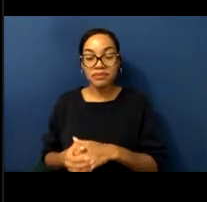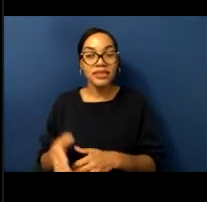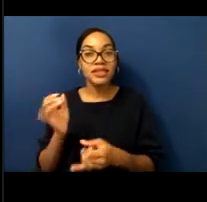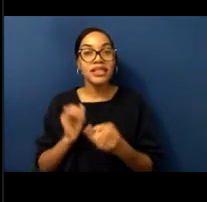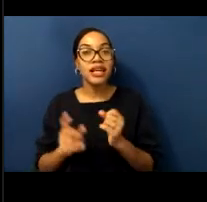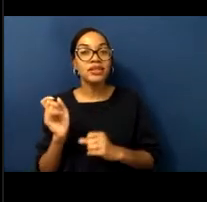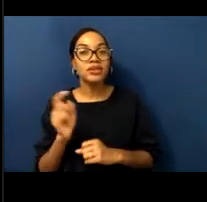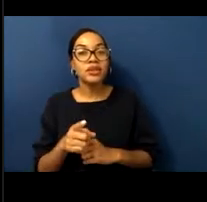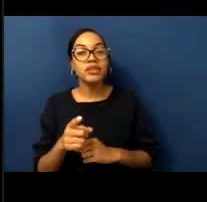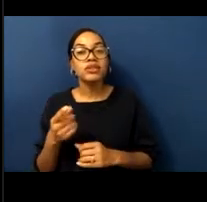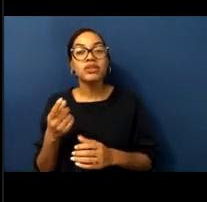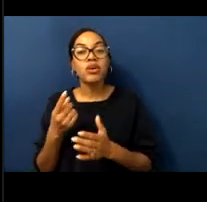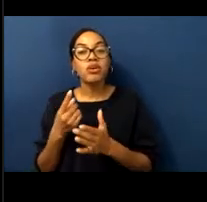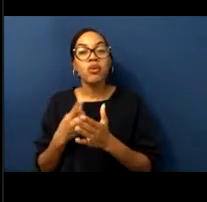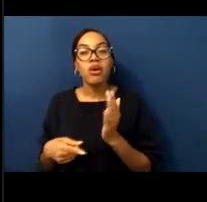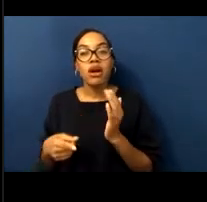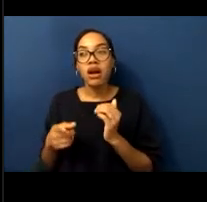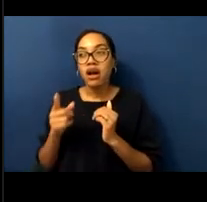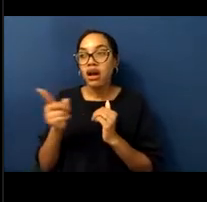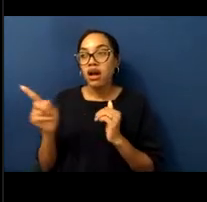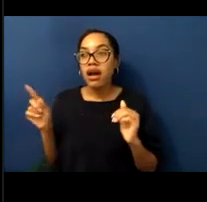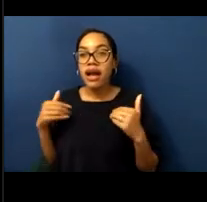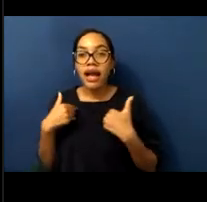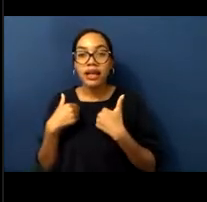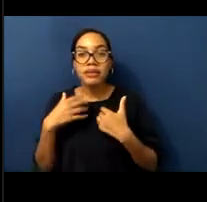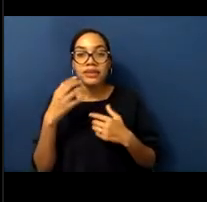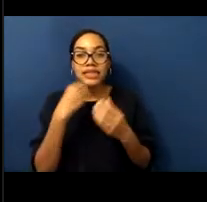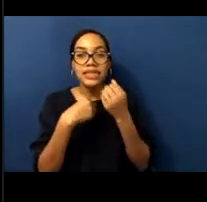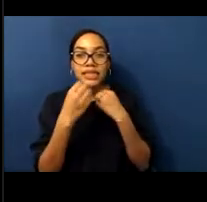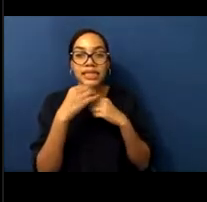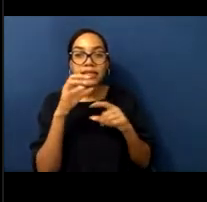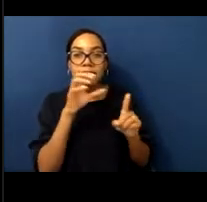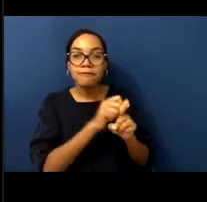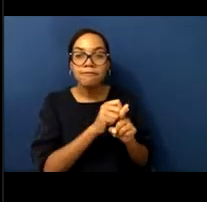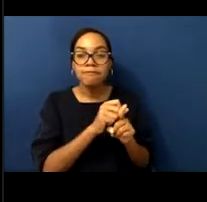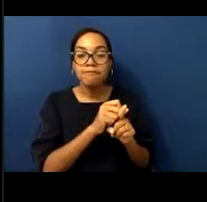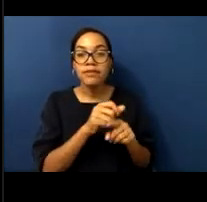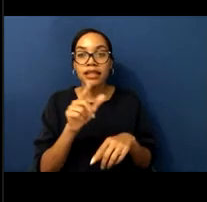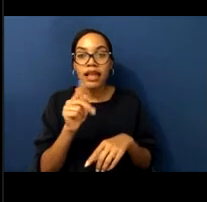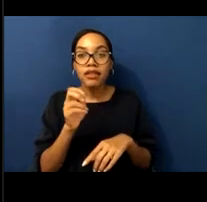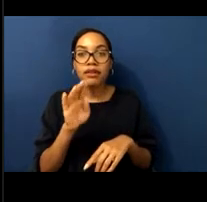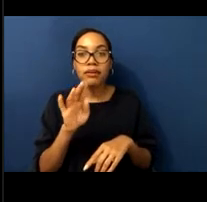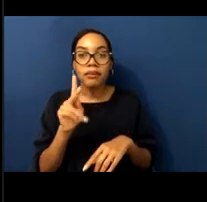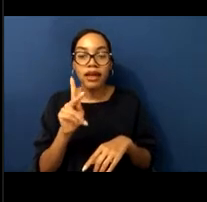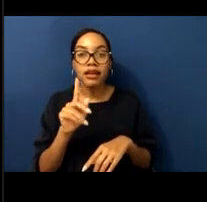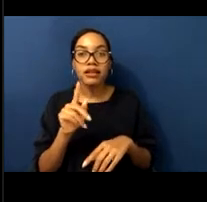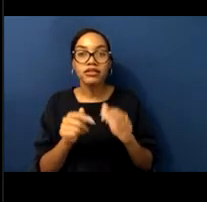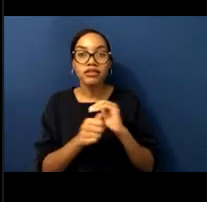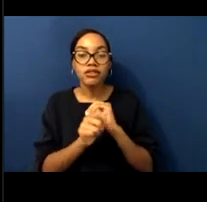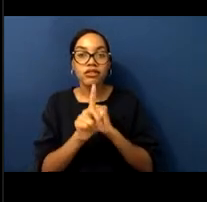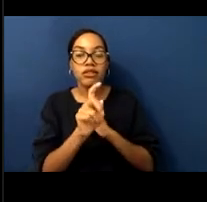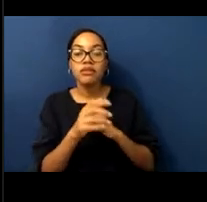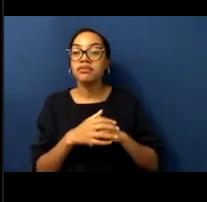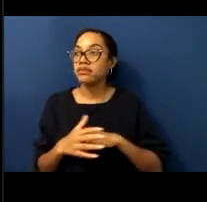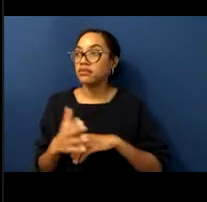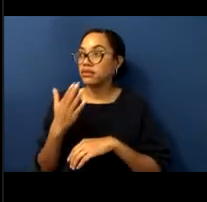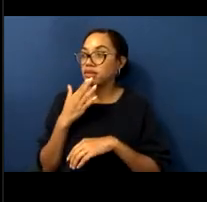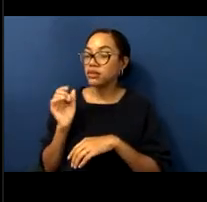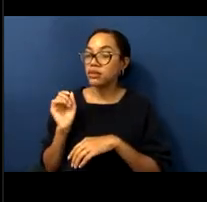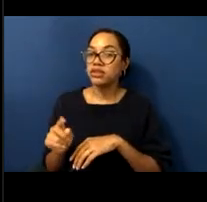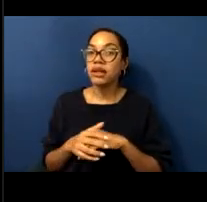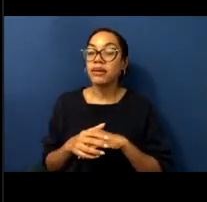are predators to leatherback turtles? So what eats a leatherback turtle? Great question. So when